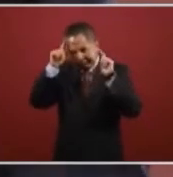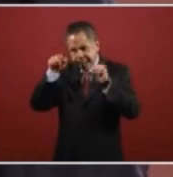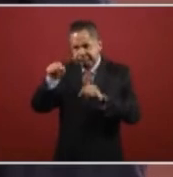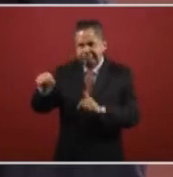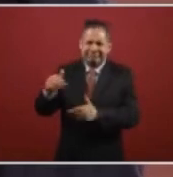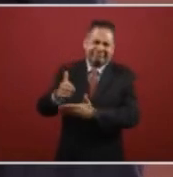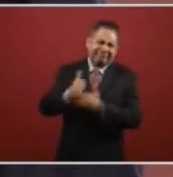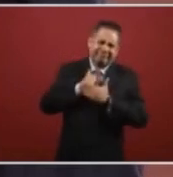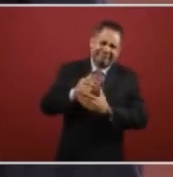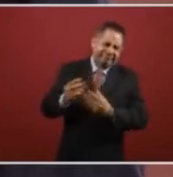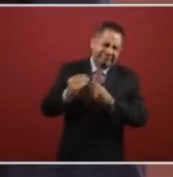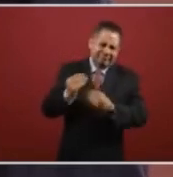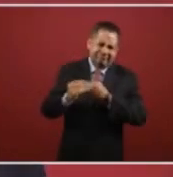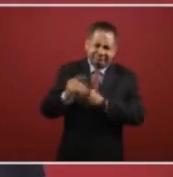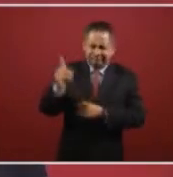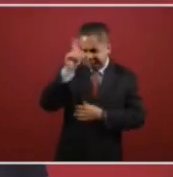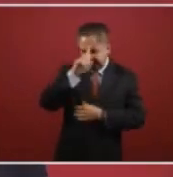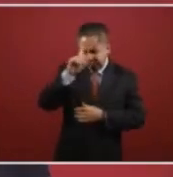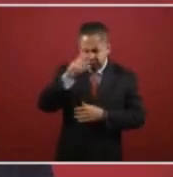army and military.